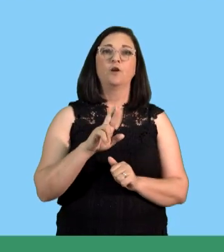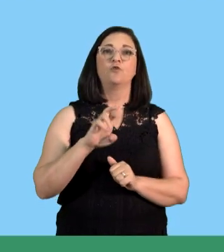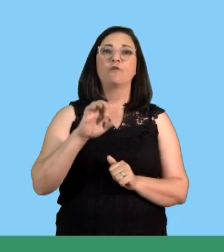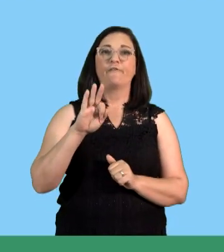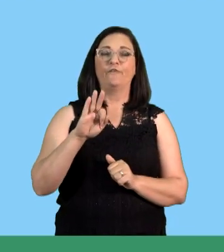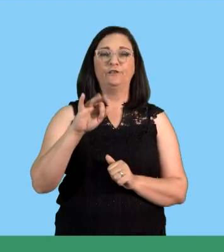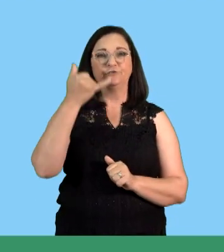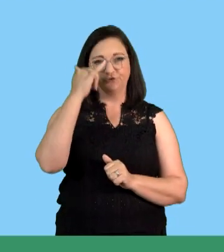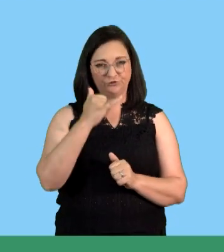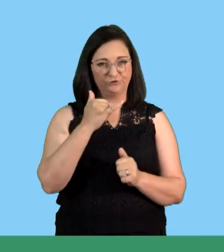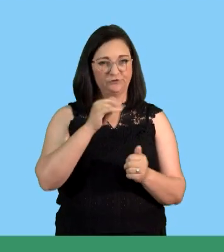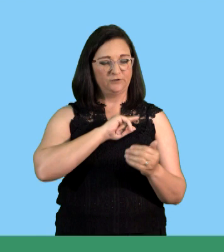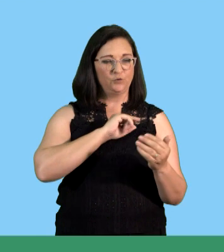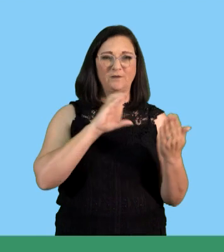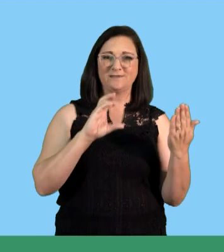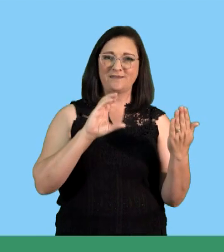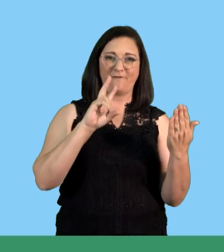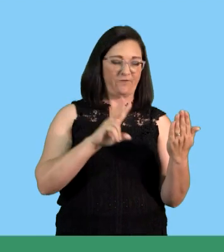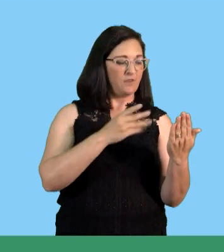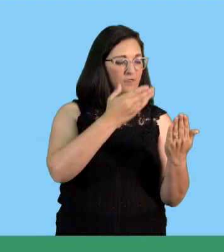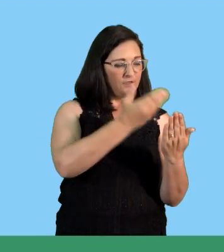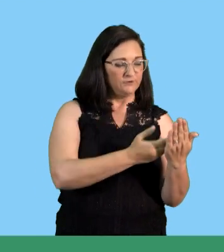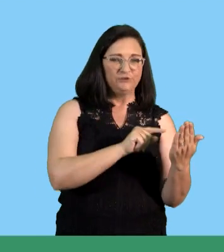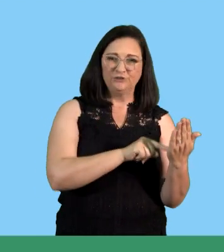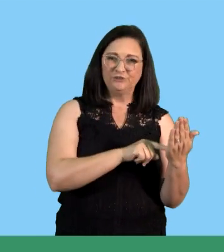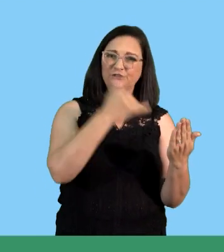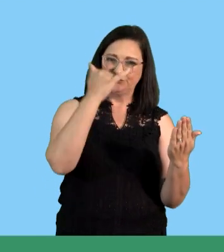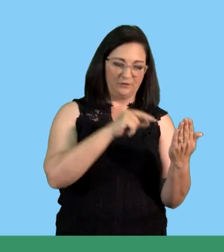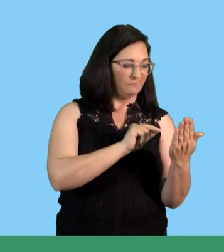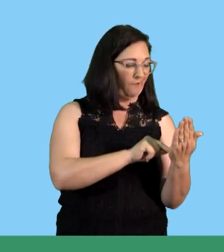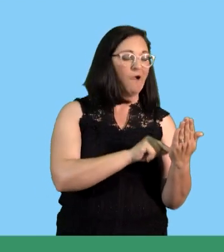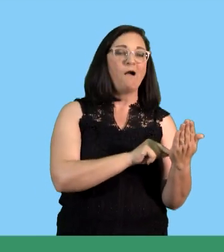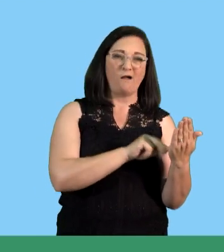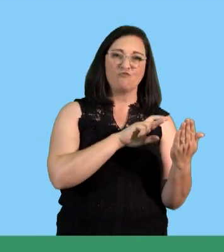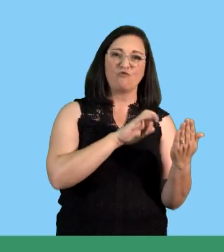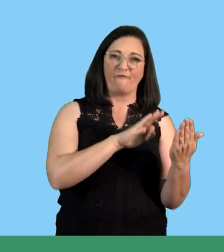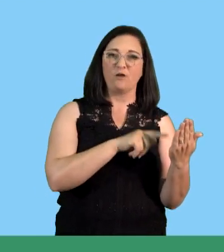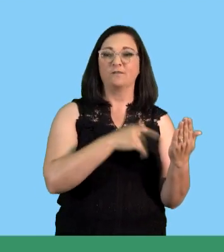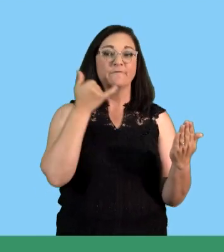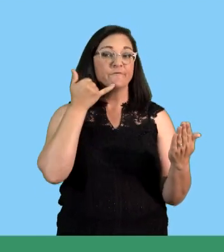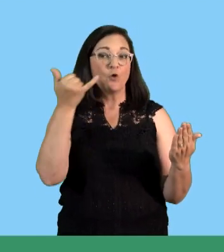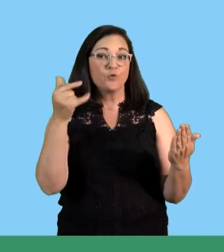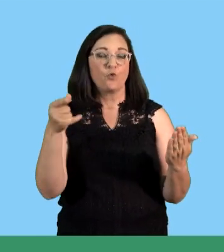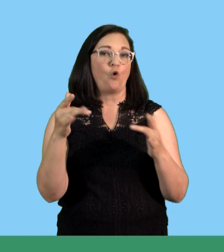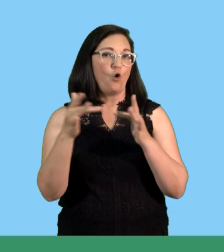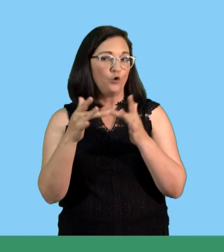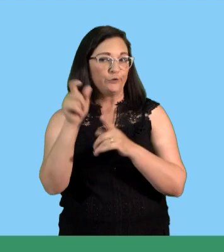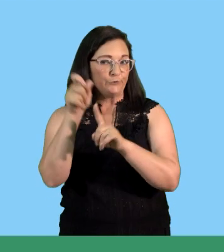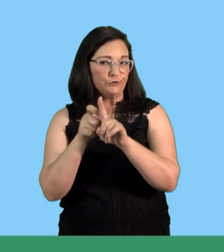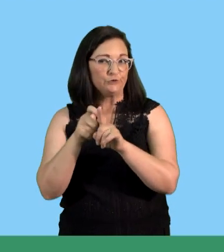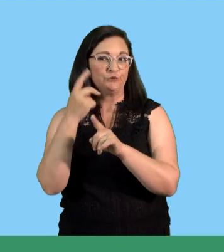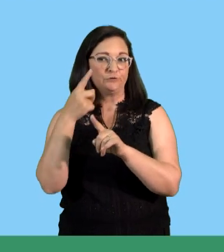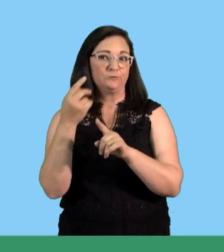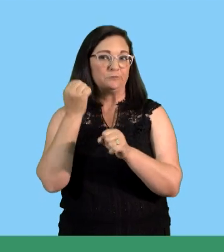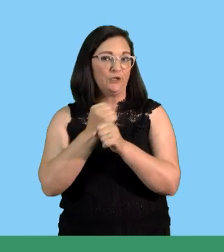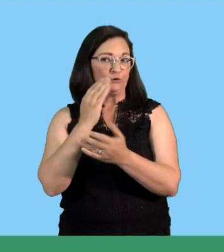to verify the content of the CVs. For example, we're contacting the previous employer to check work experience. We need